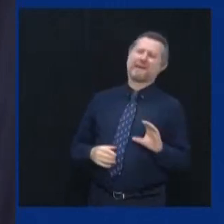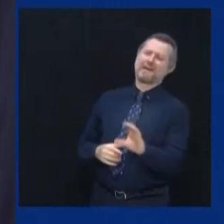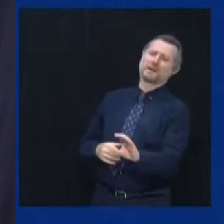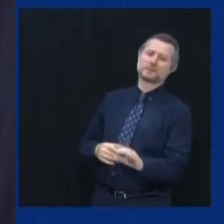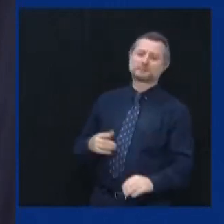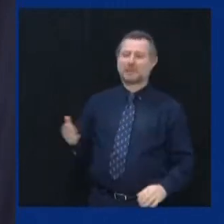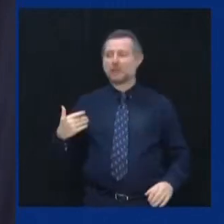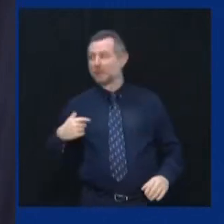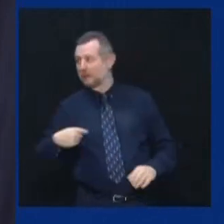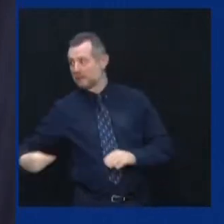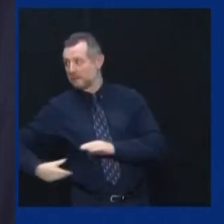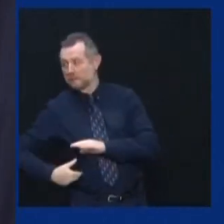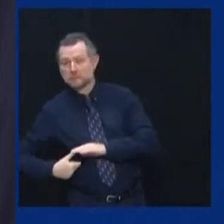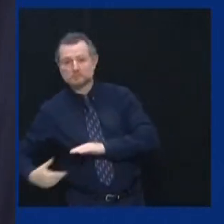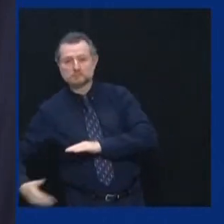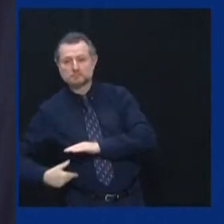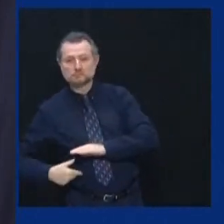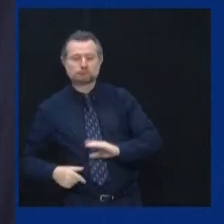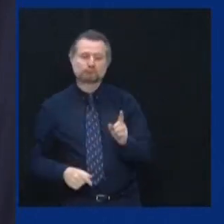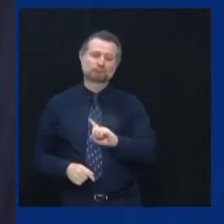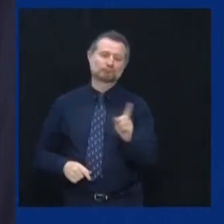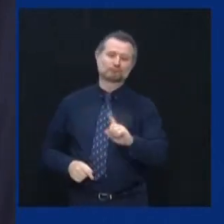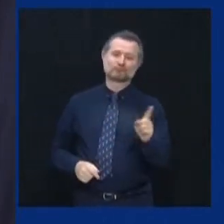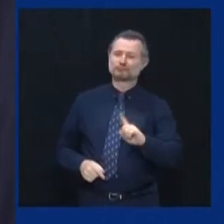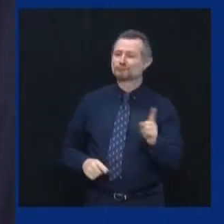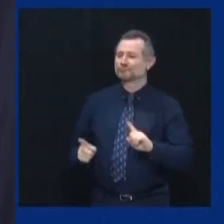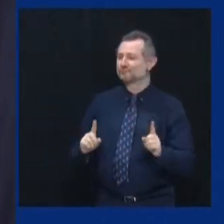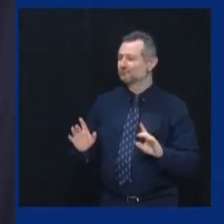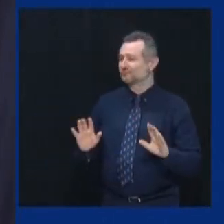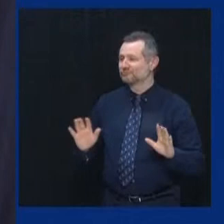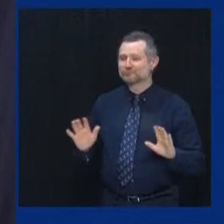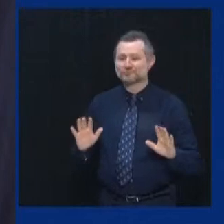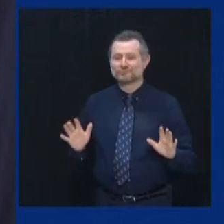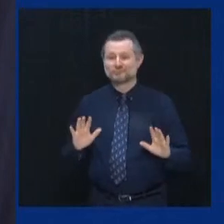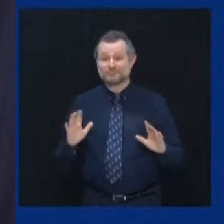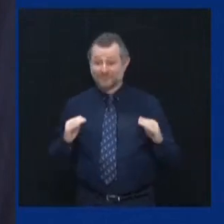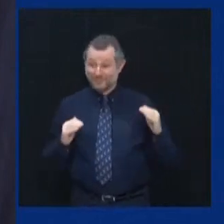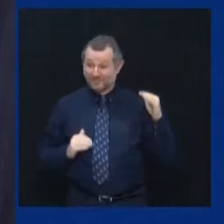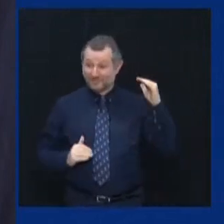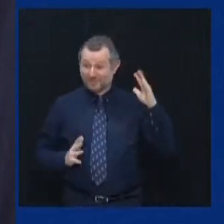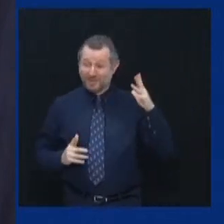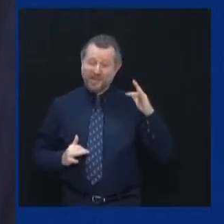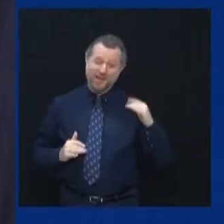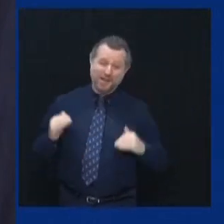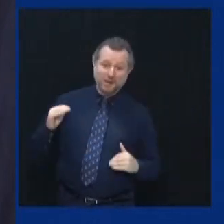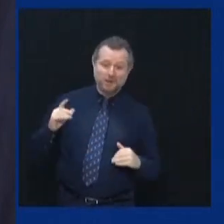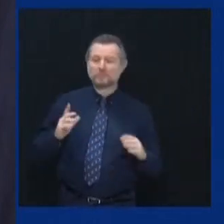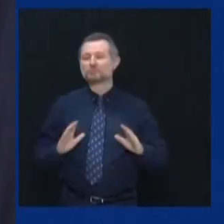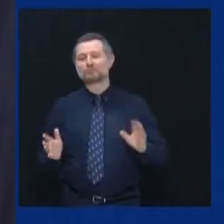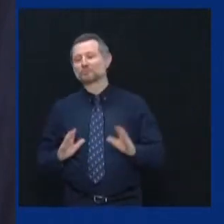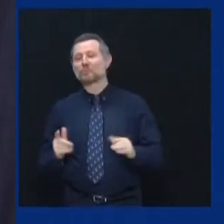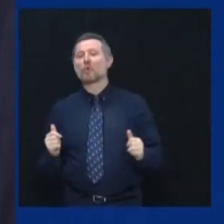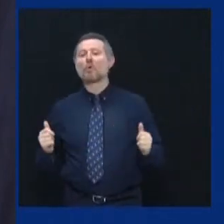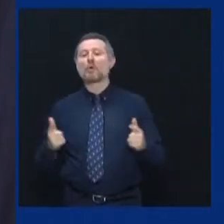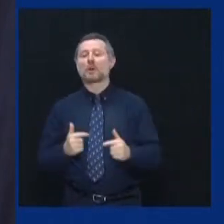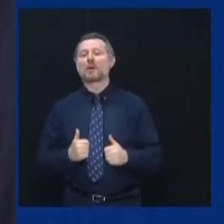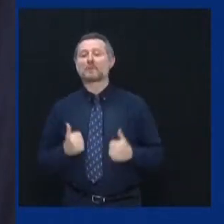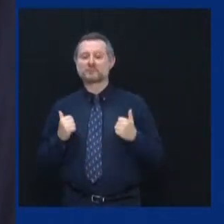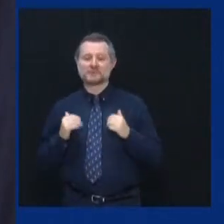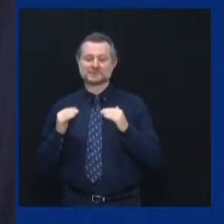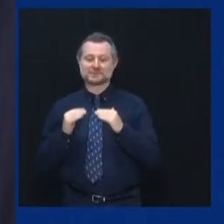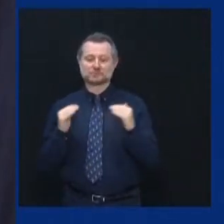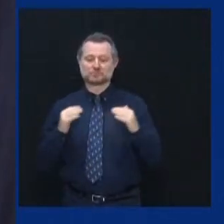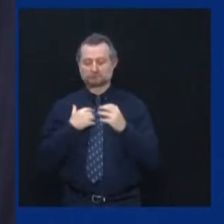People are people, and lives are lives. And nobody's life is more important than anyone else's life. And